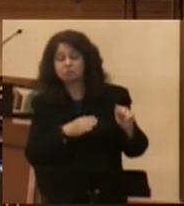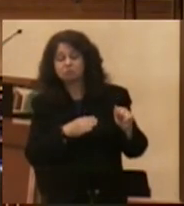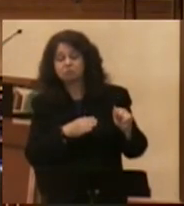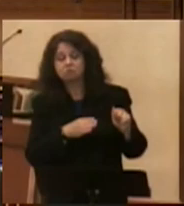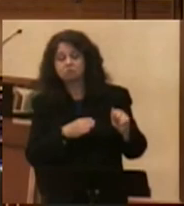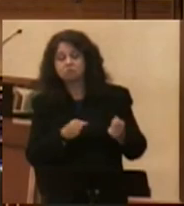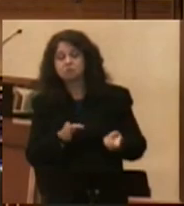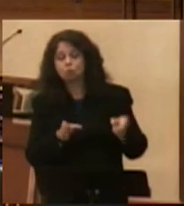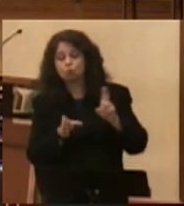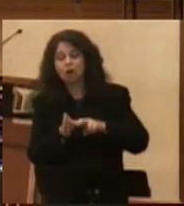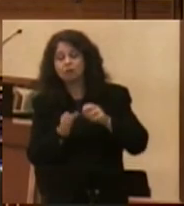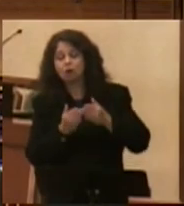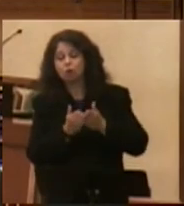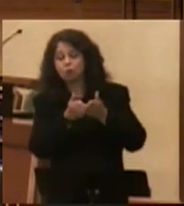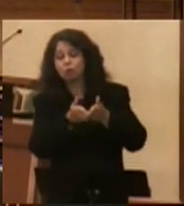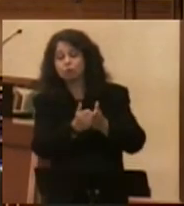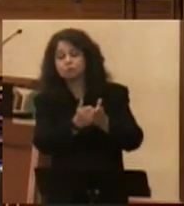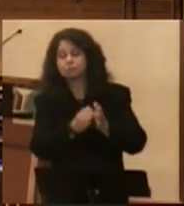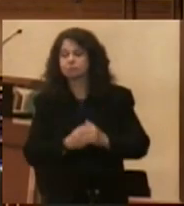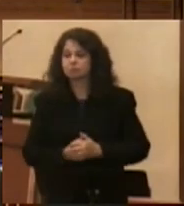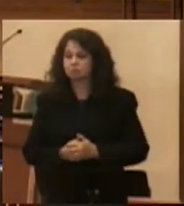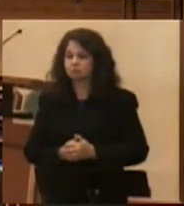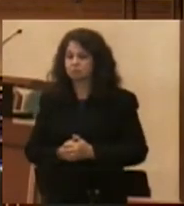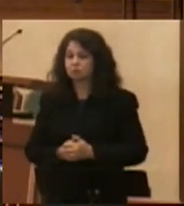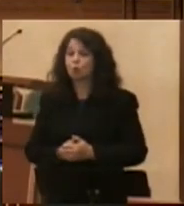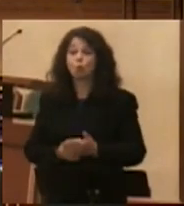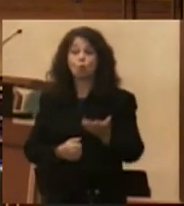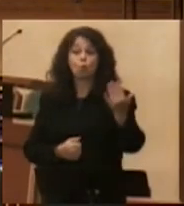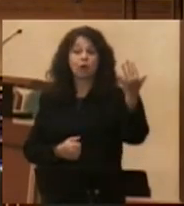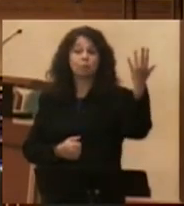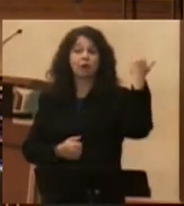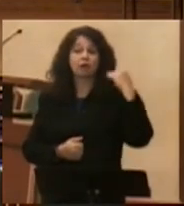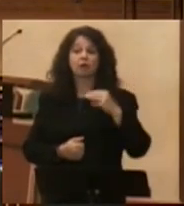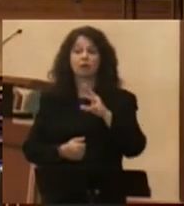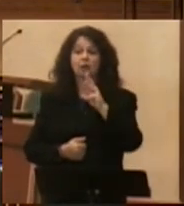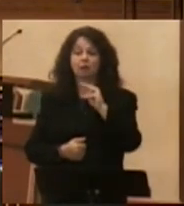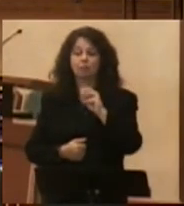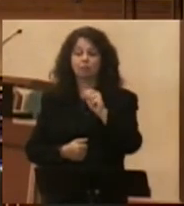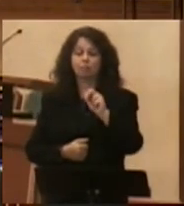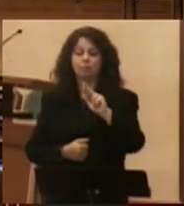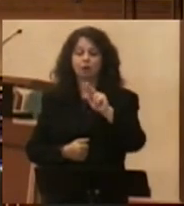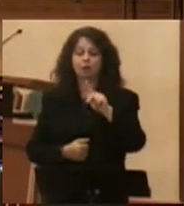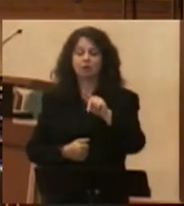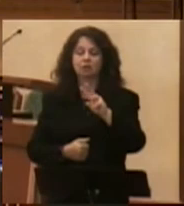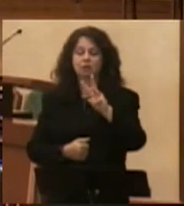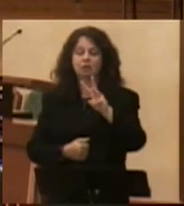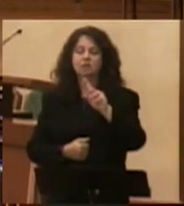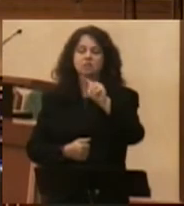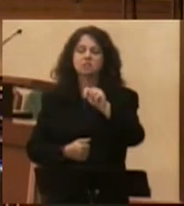Now that was in a day when $25 was real money. In today's money, that would be